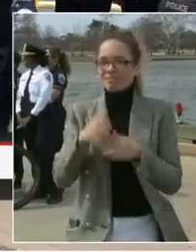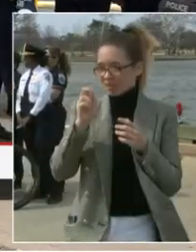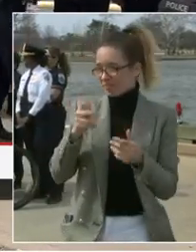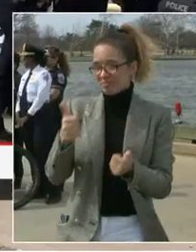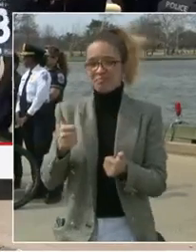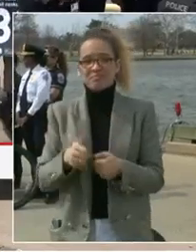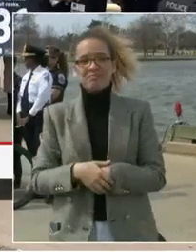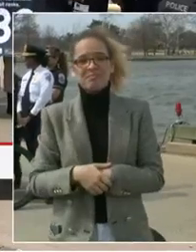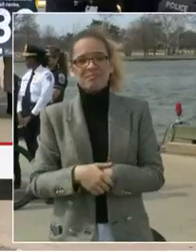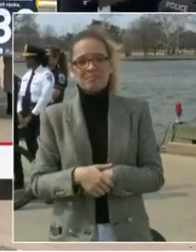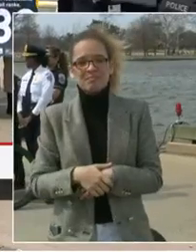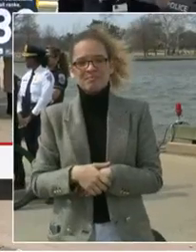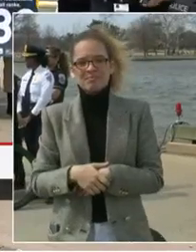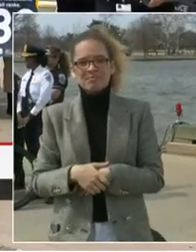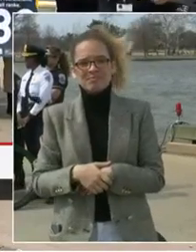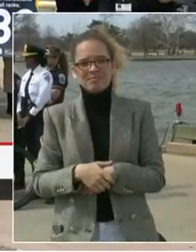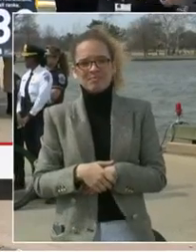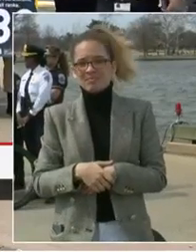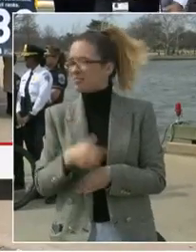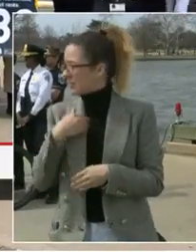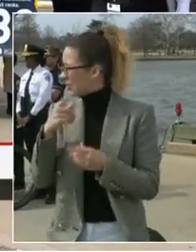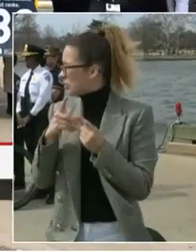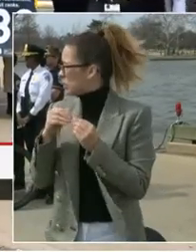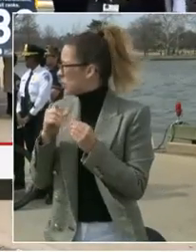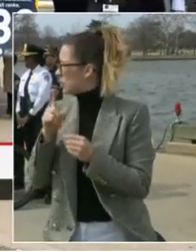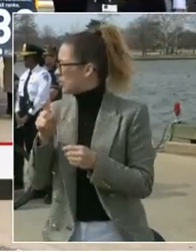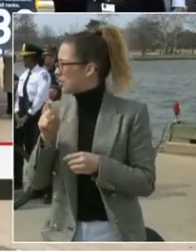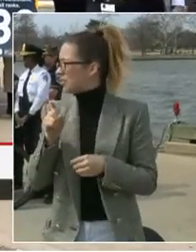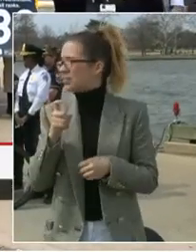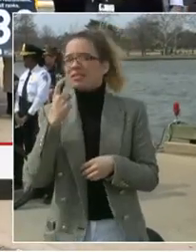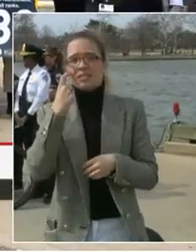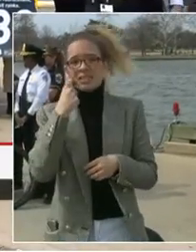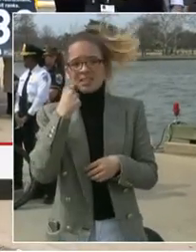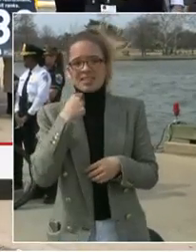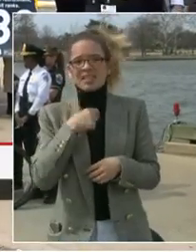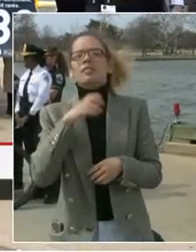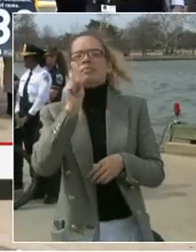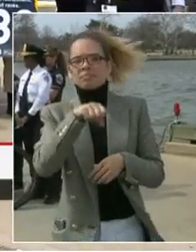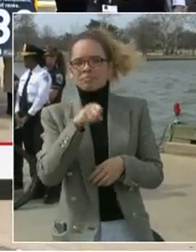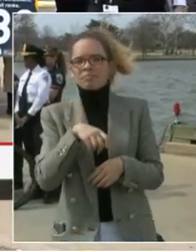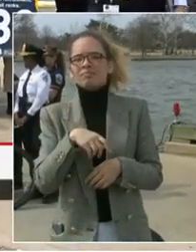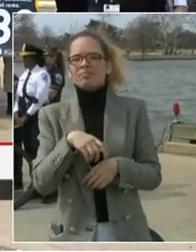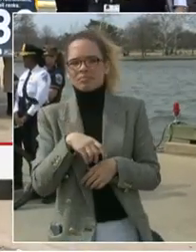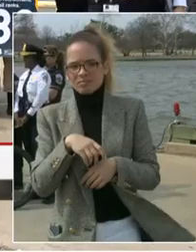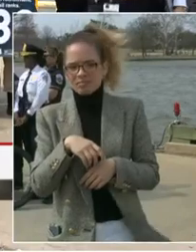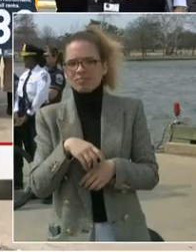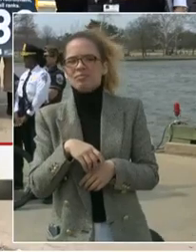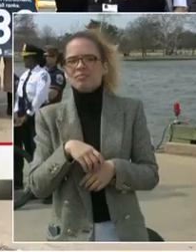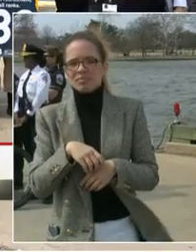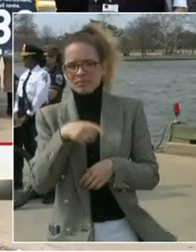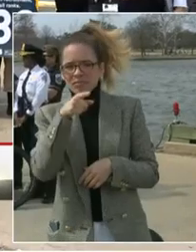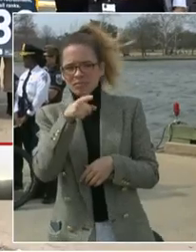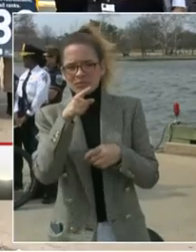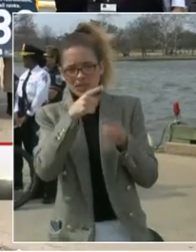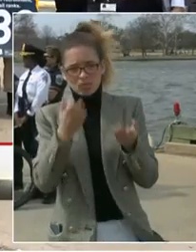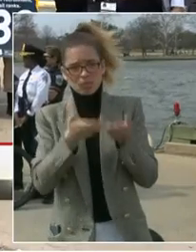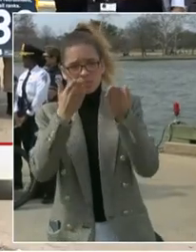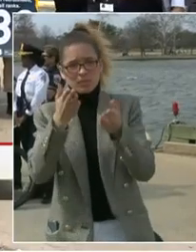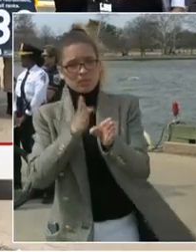Any other questions? Yes, Mark. I'm wondering if we could ask Chief Dickerson if she would recommend this as a career path for young